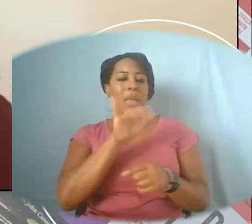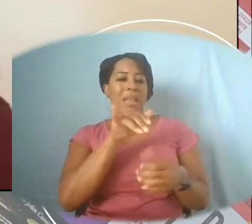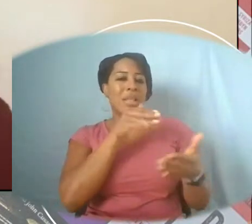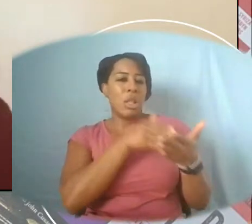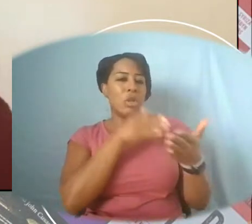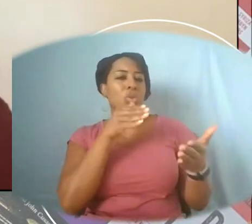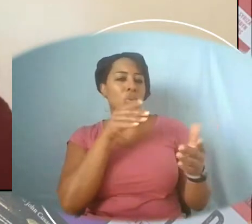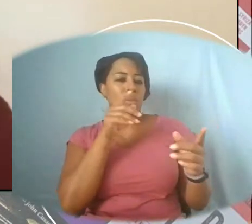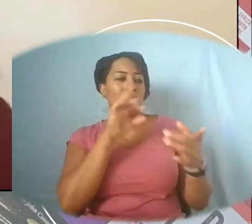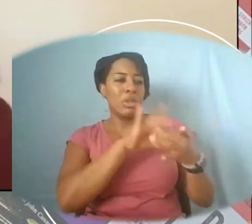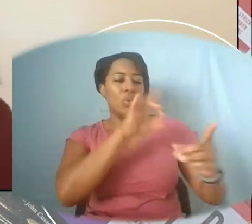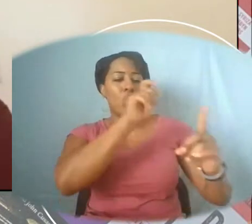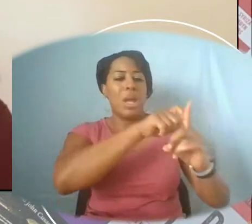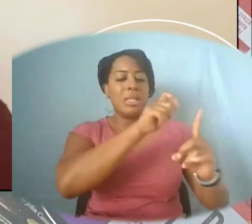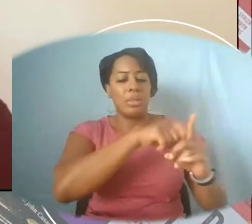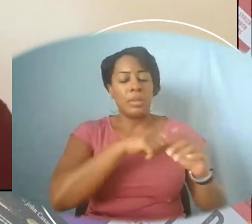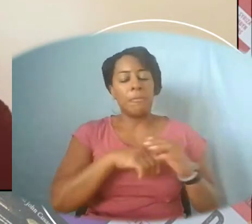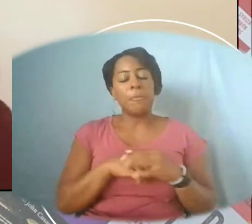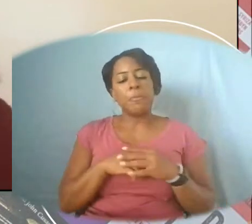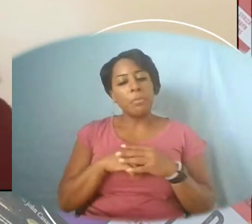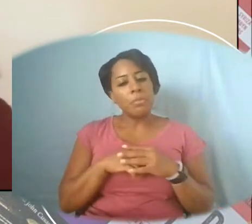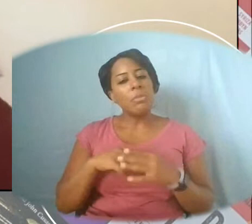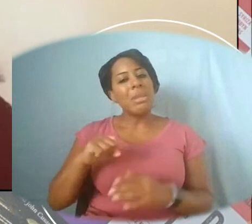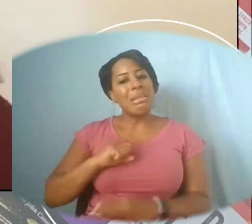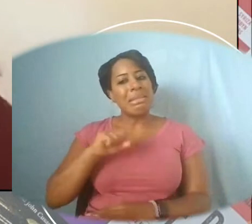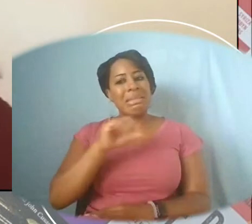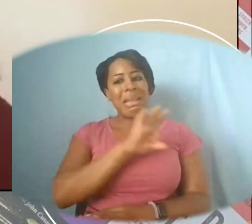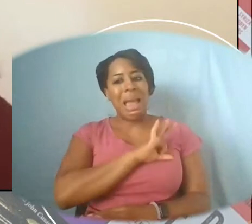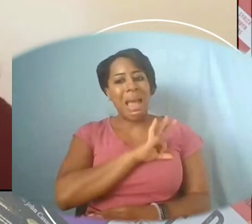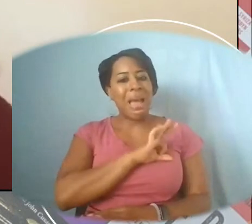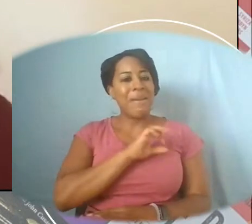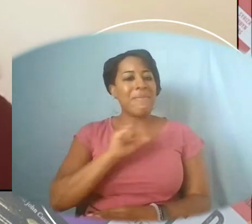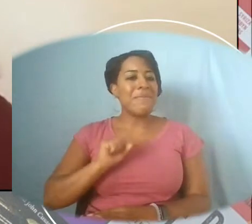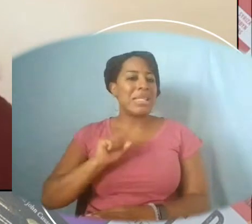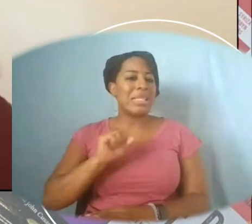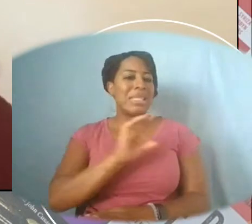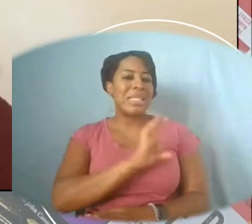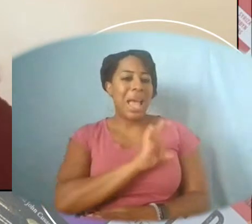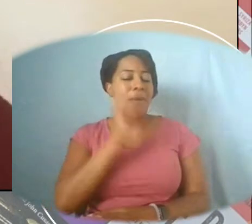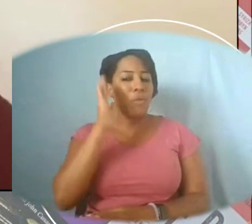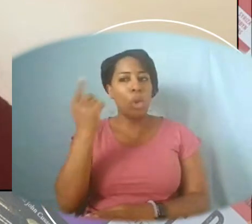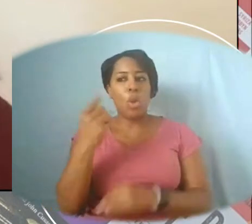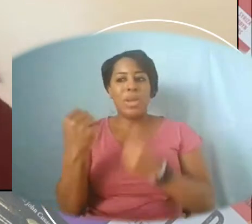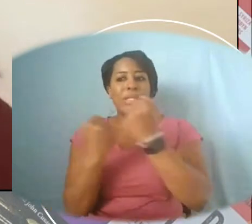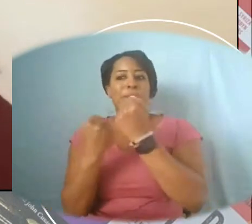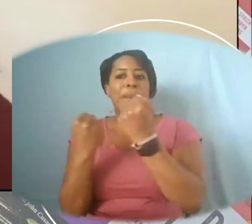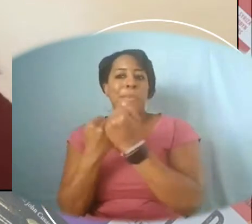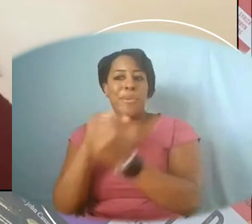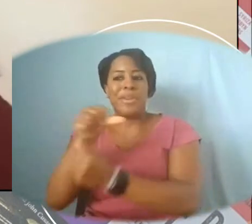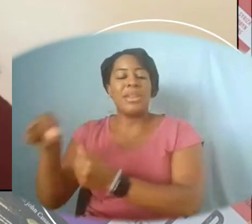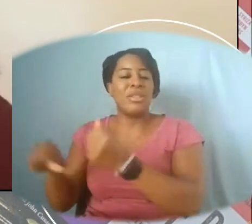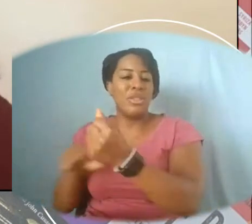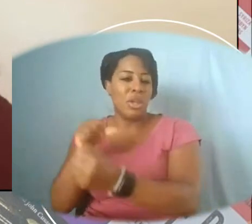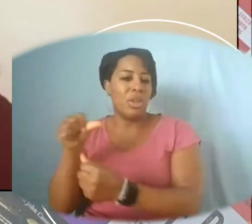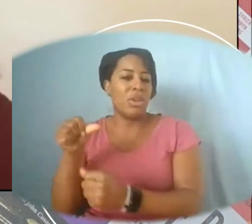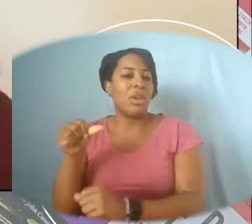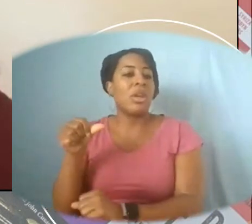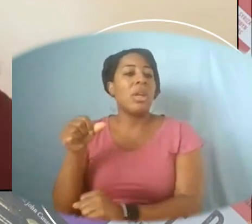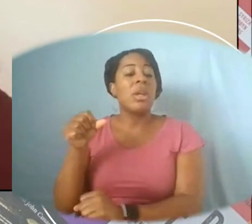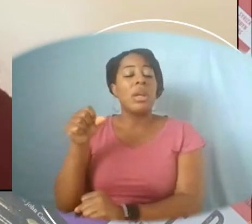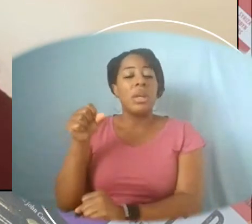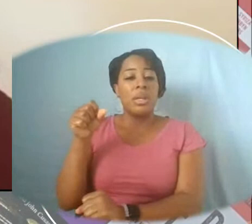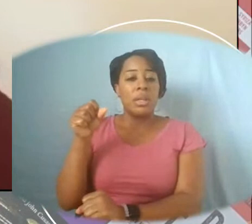With staff is never going to go against their own. When they do, yes, they are